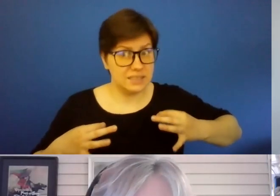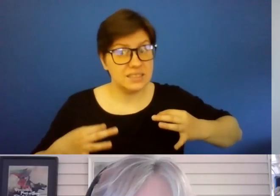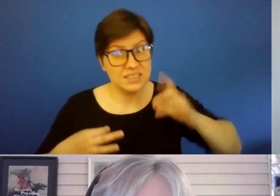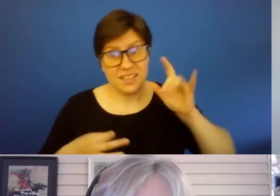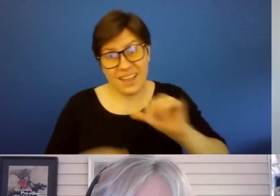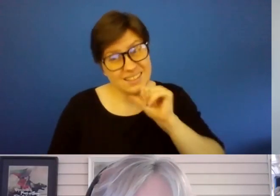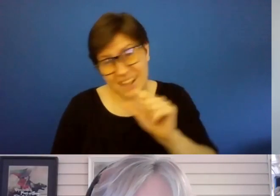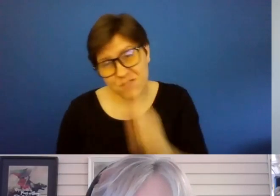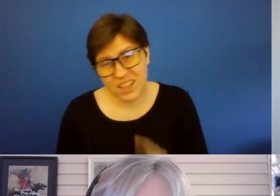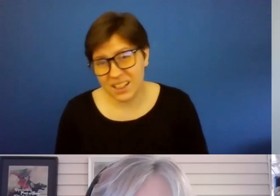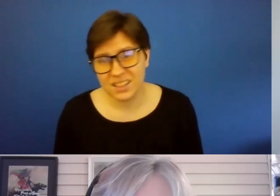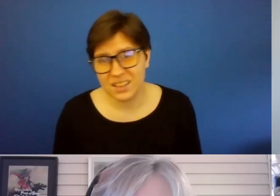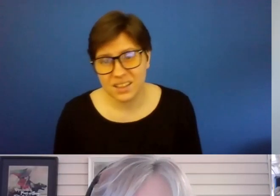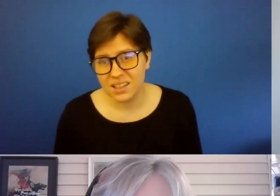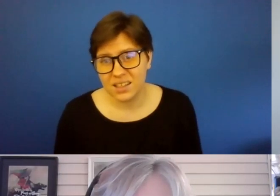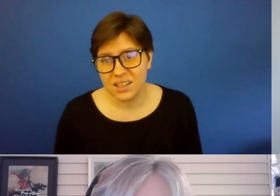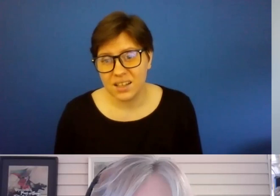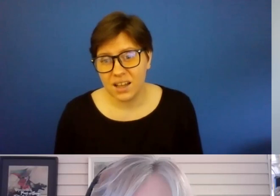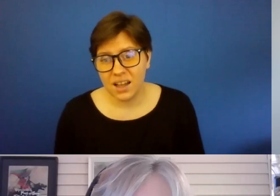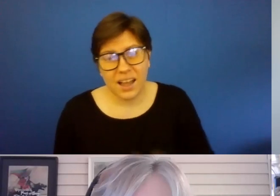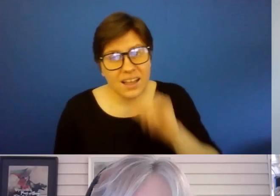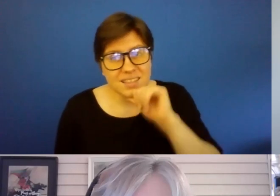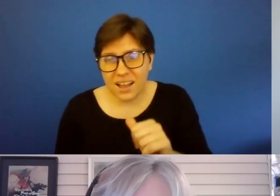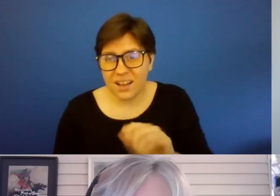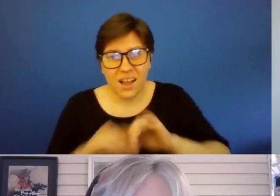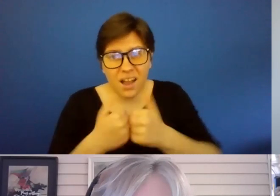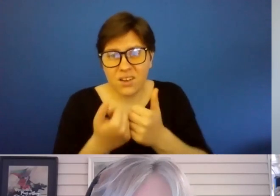fantasy. And it's not the way the